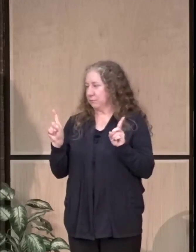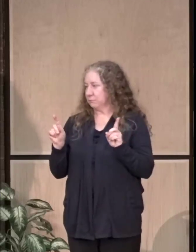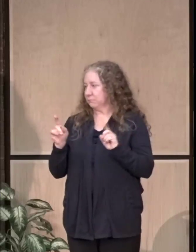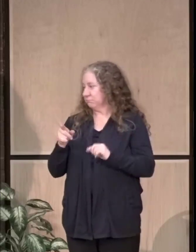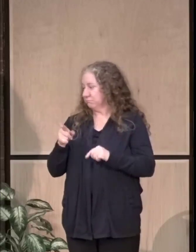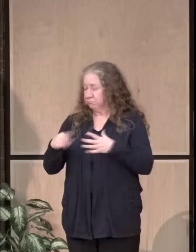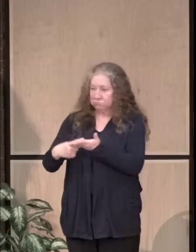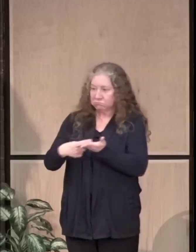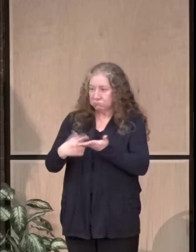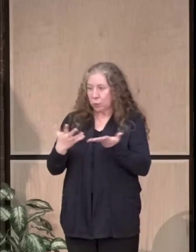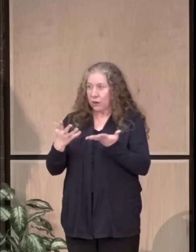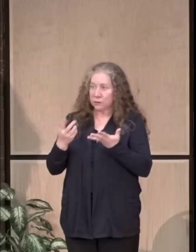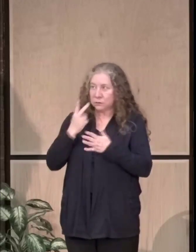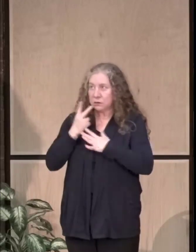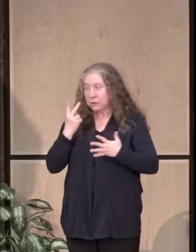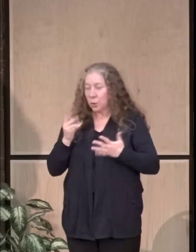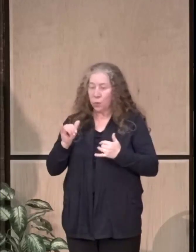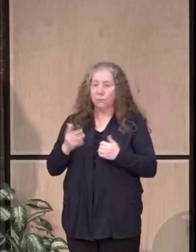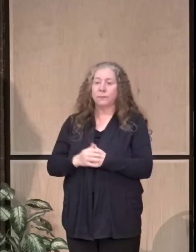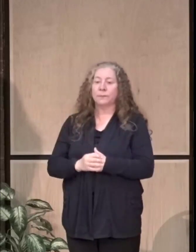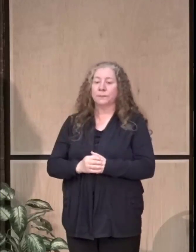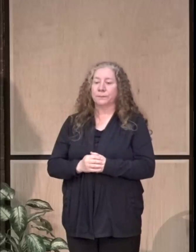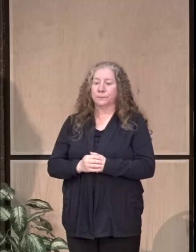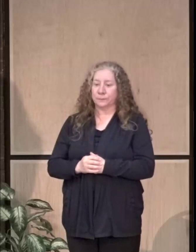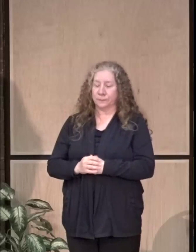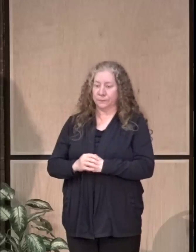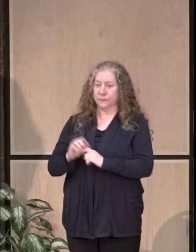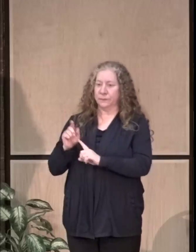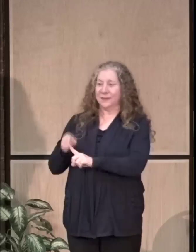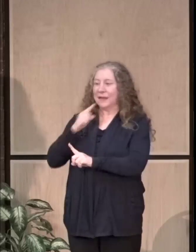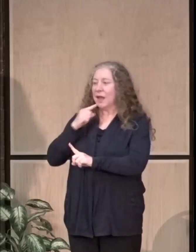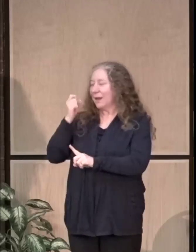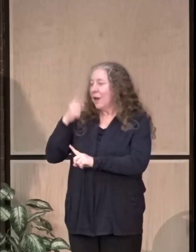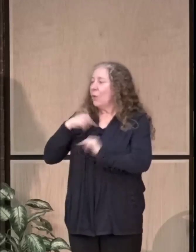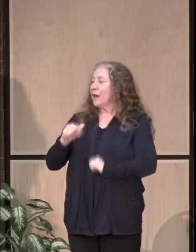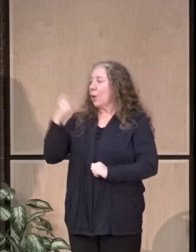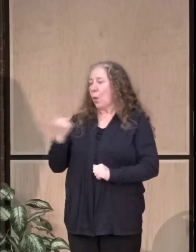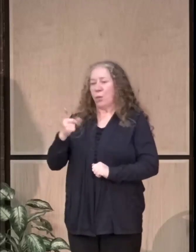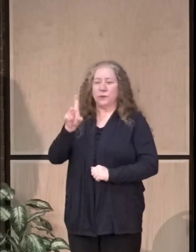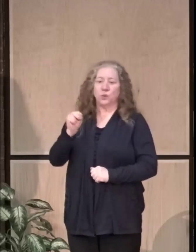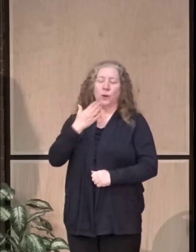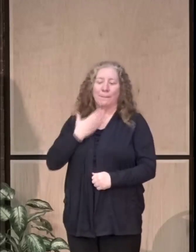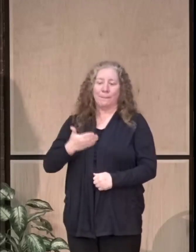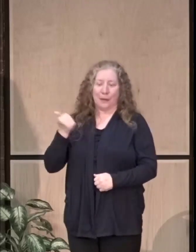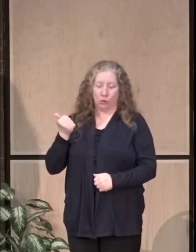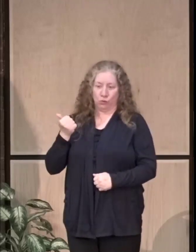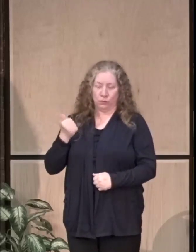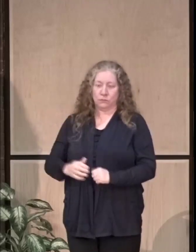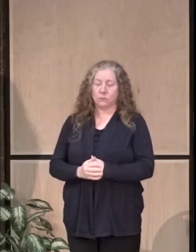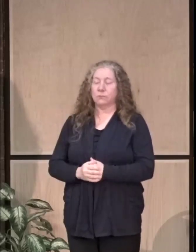And the Range says, we can always do better. And you say,